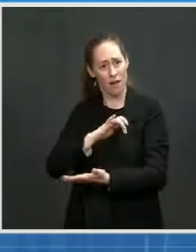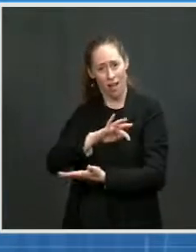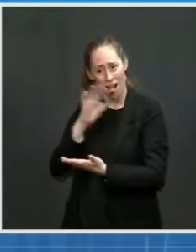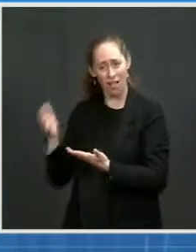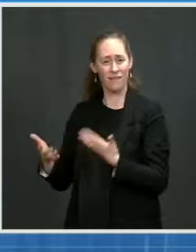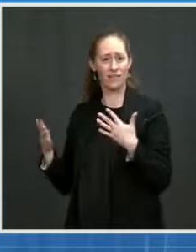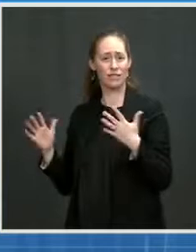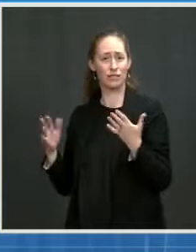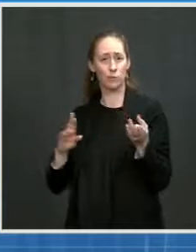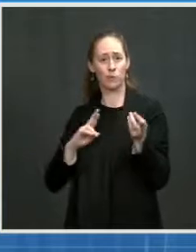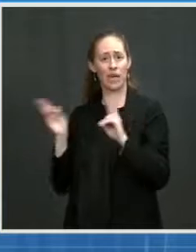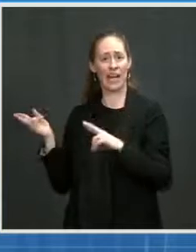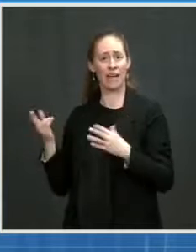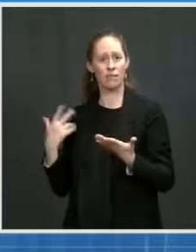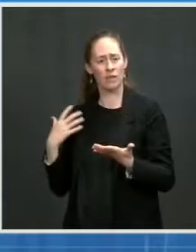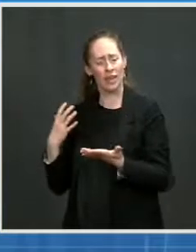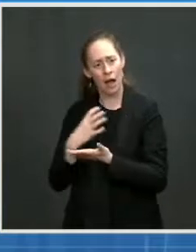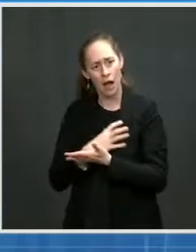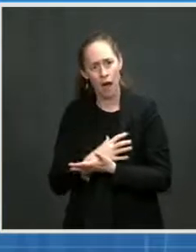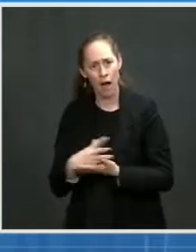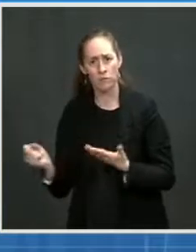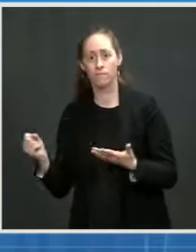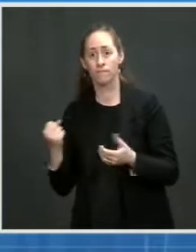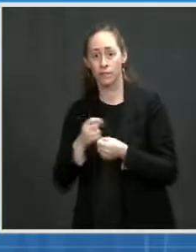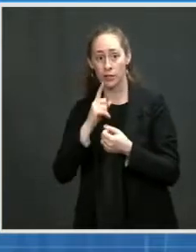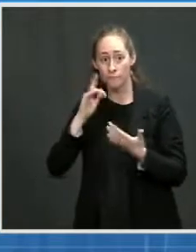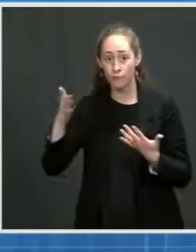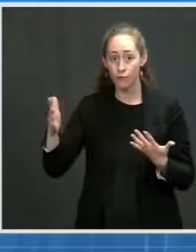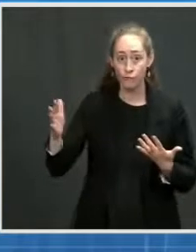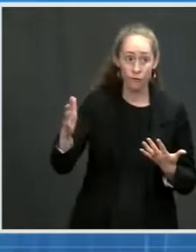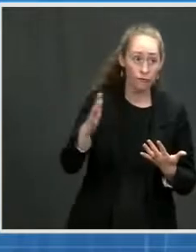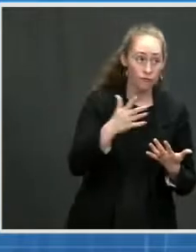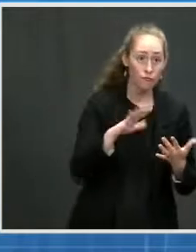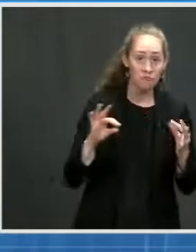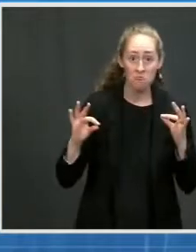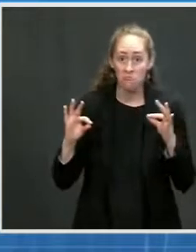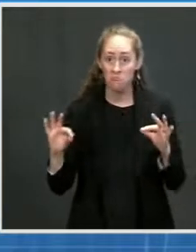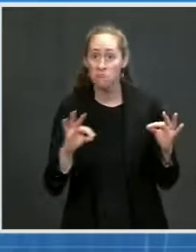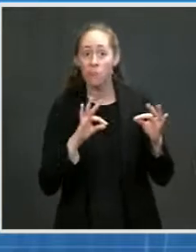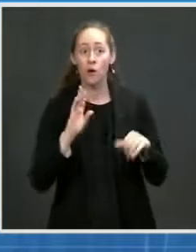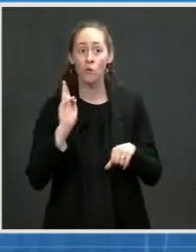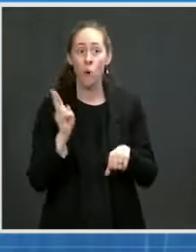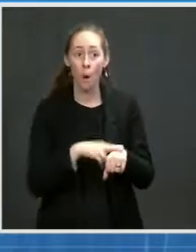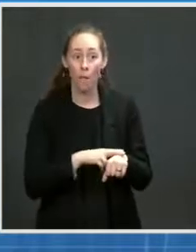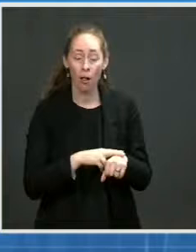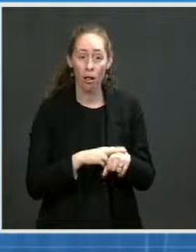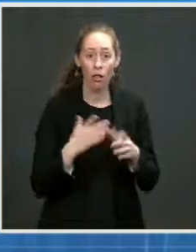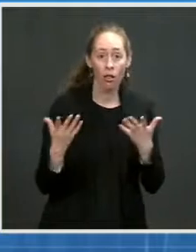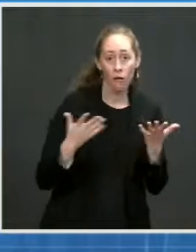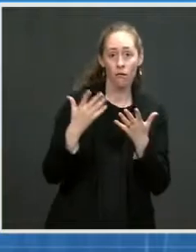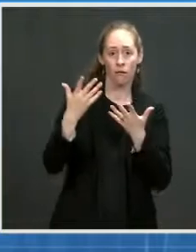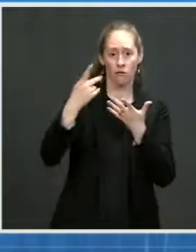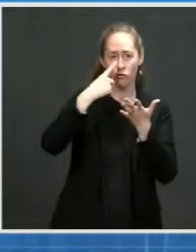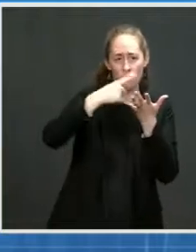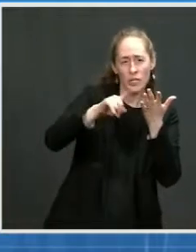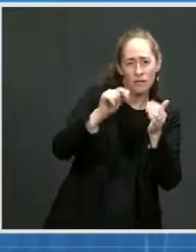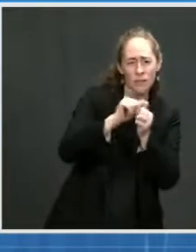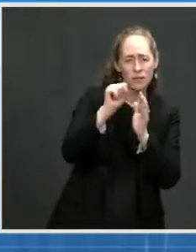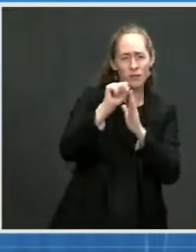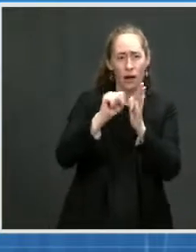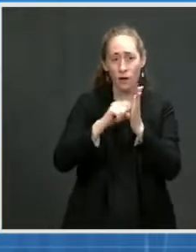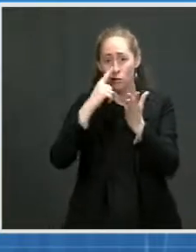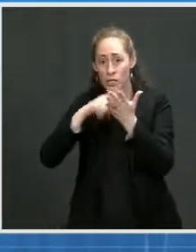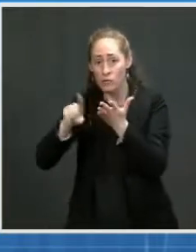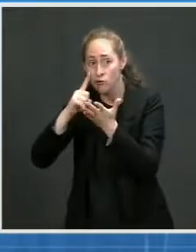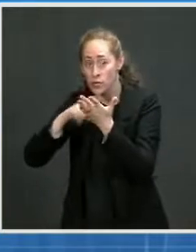clearly our path to better health and to getting back to normal. And so we are going to work with states to use every single dose possible, as you